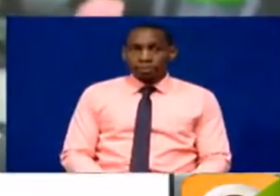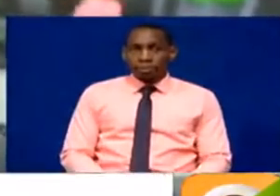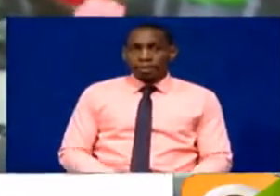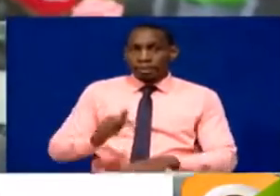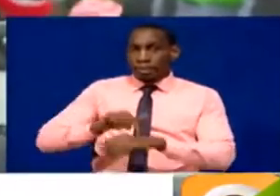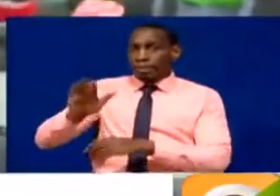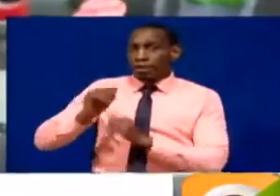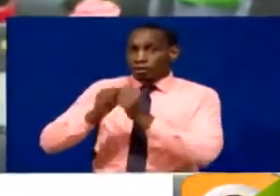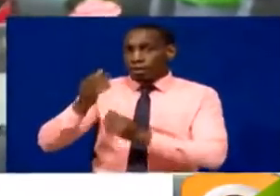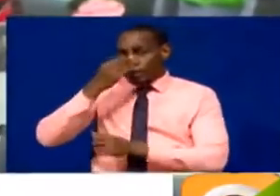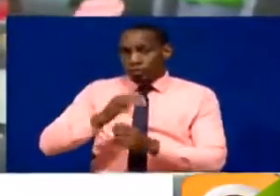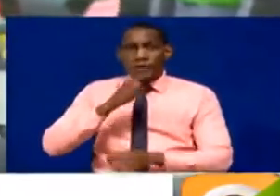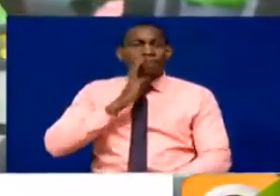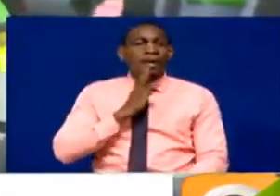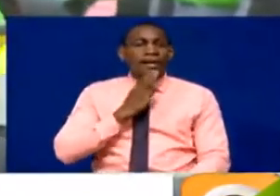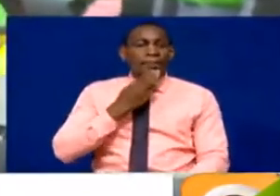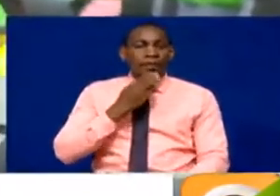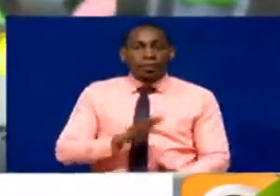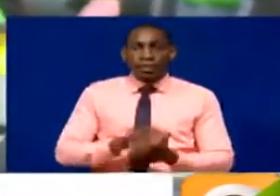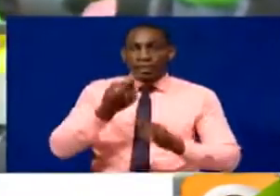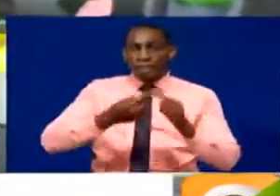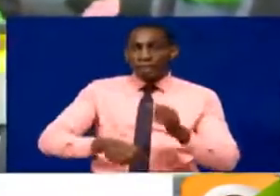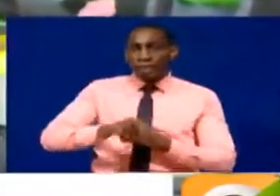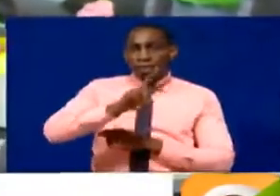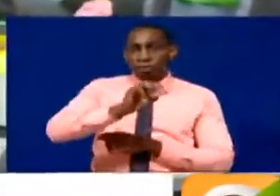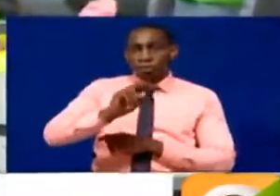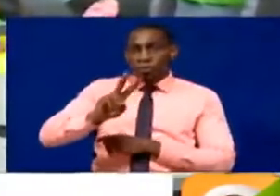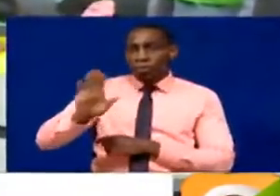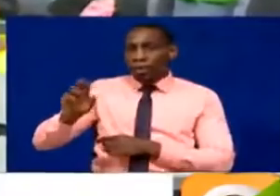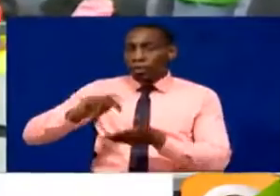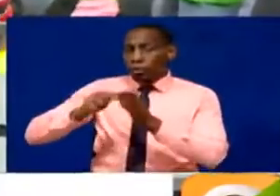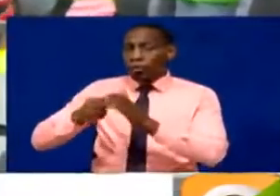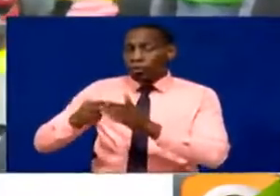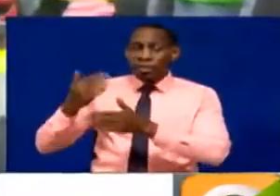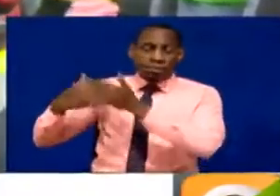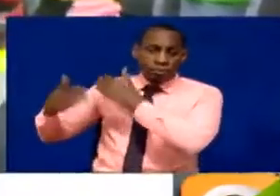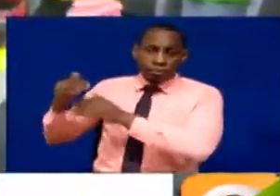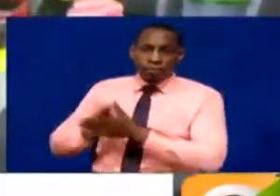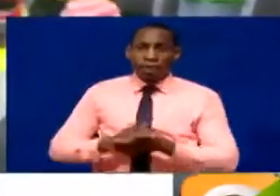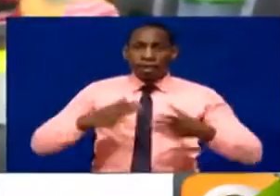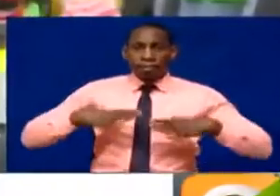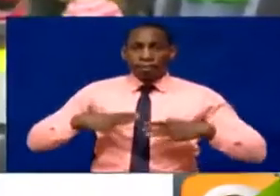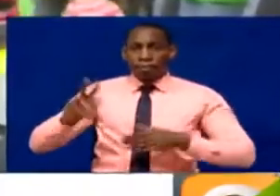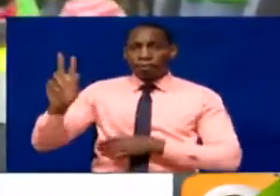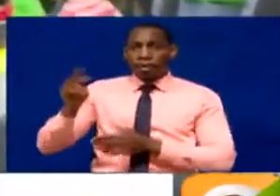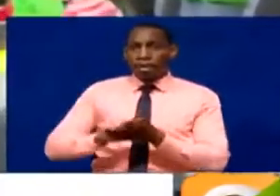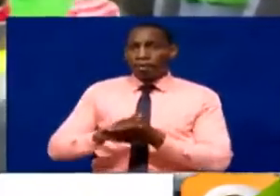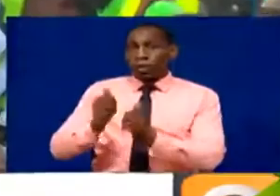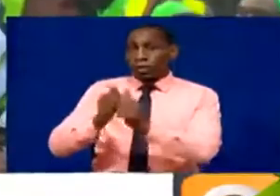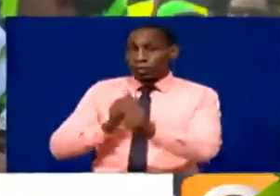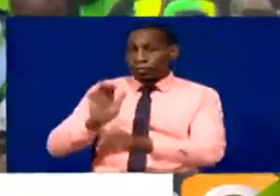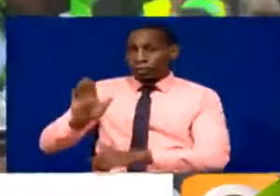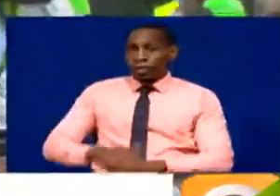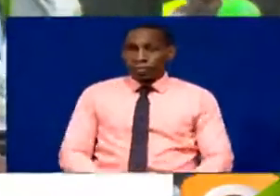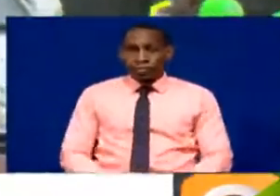Ukiwa na Ruto, ukiwa na Musalia, 2002, you are a project. The people of Kenya rejected